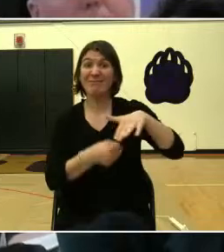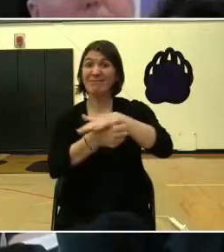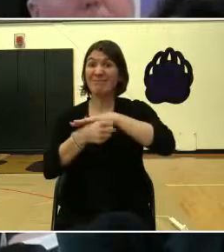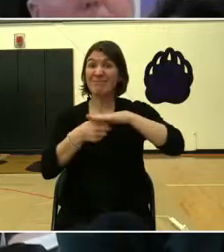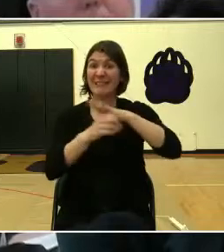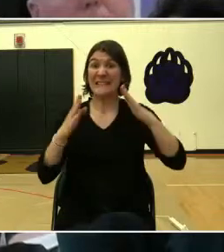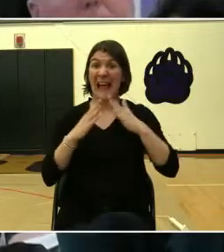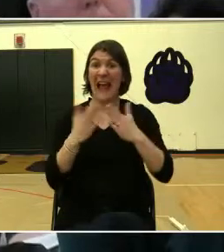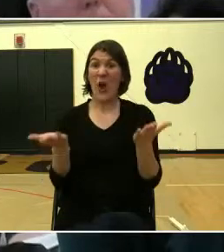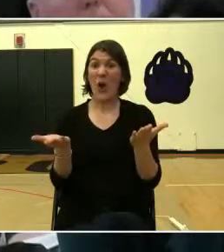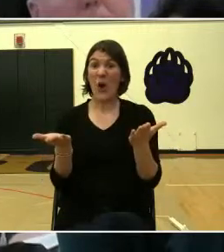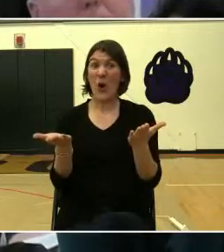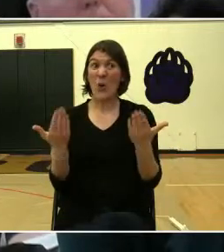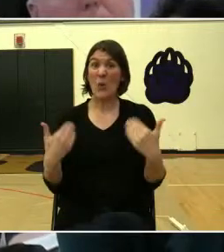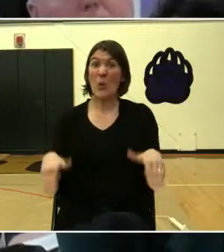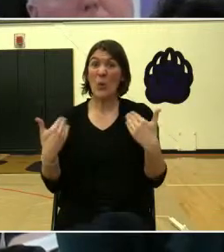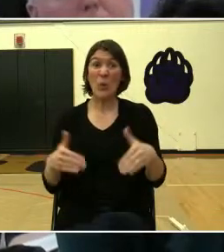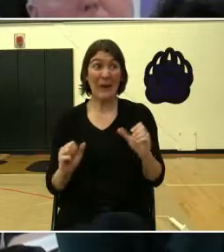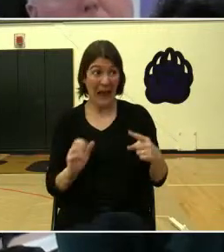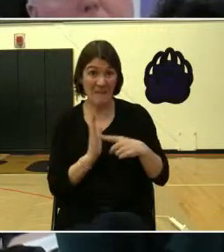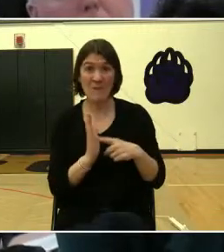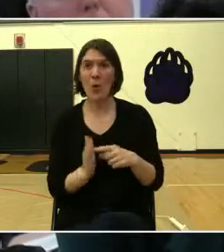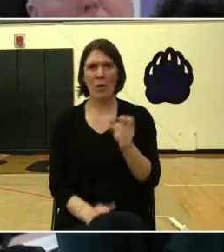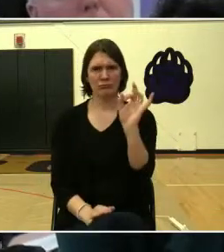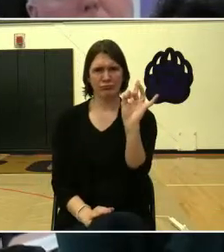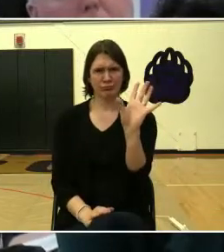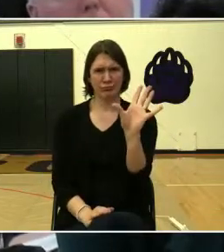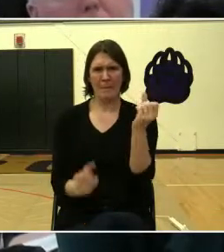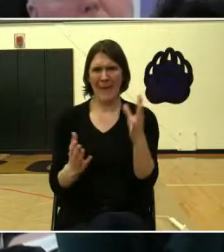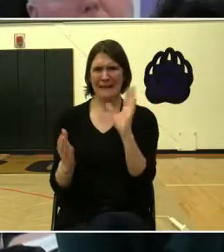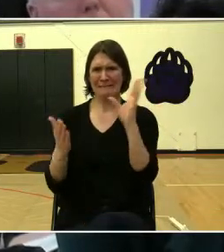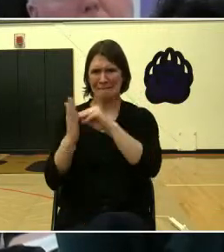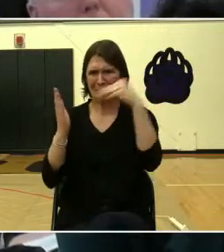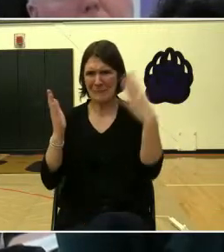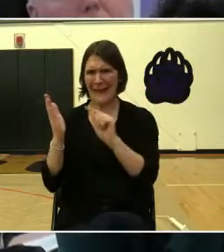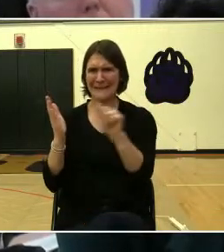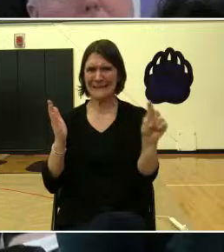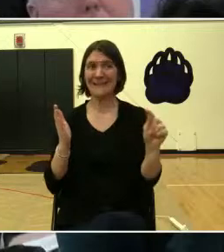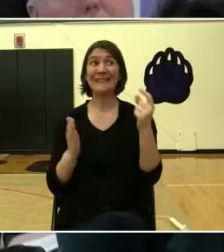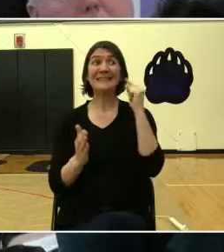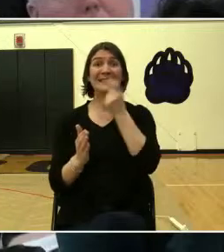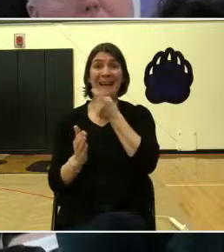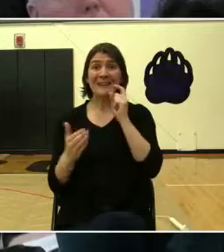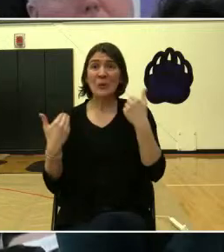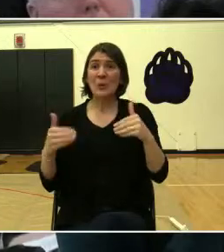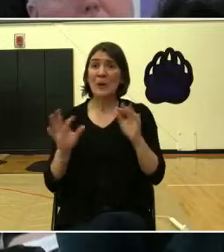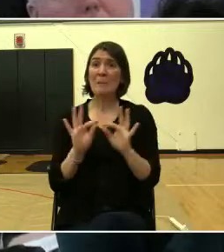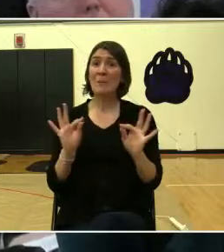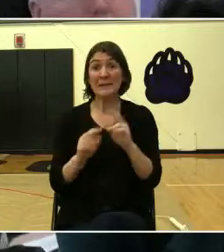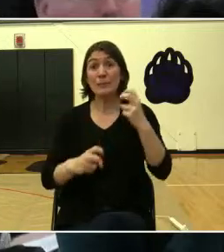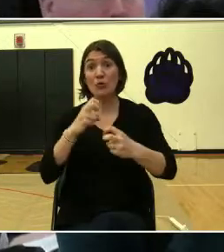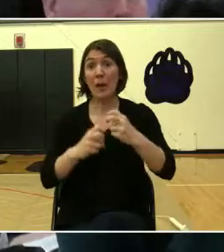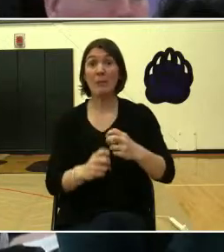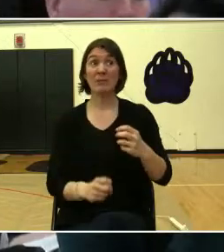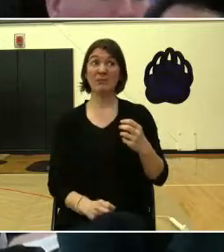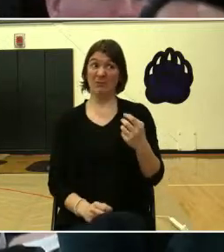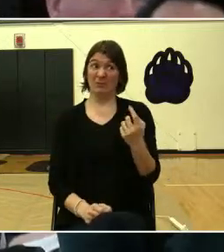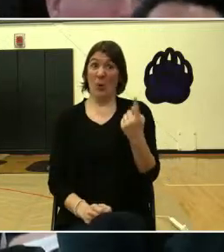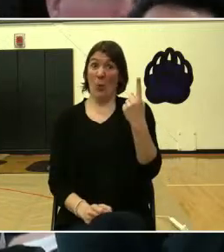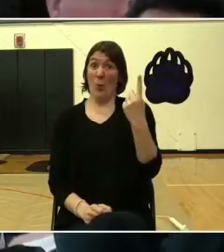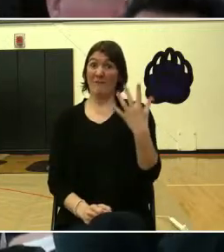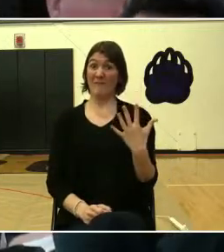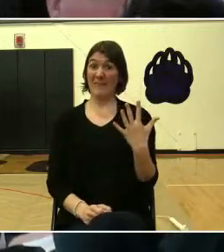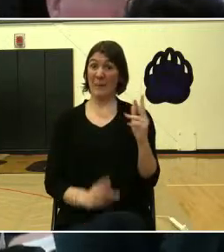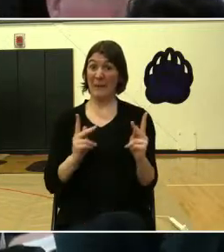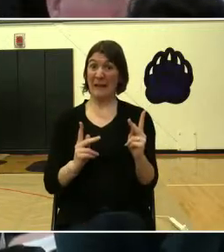this town if you're poor um and dental care is a huge problem like one in five people